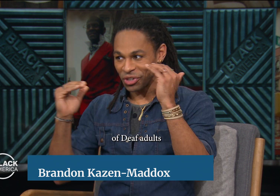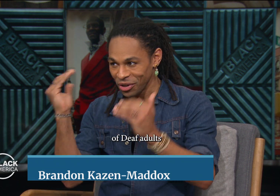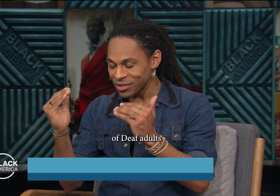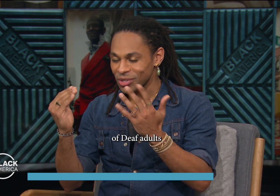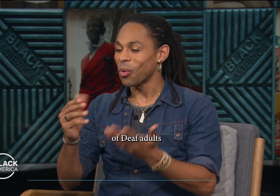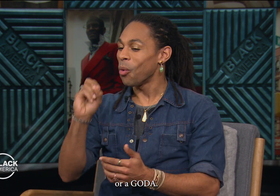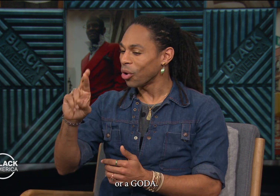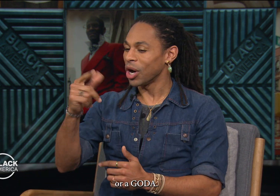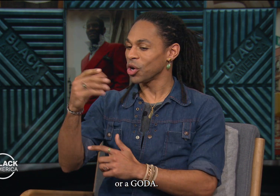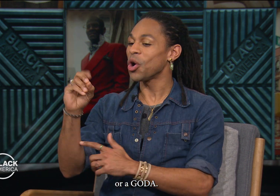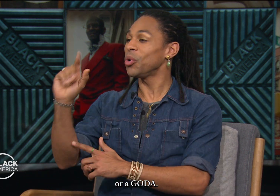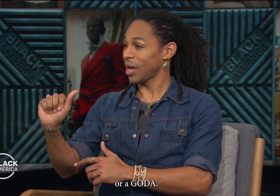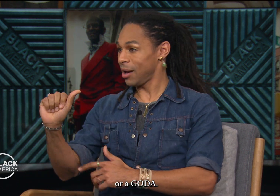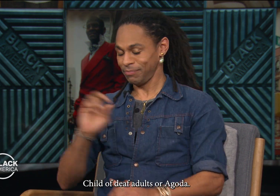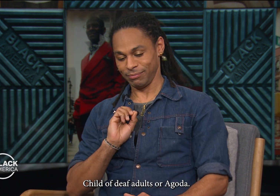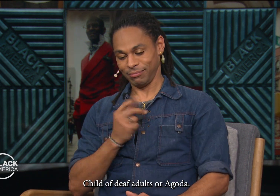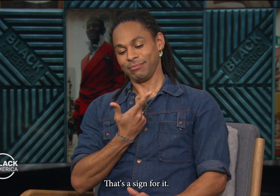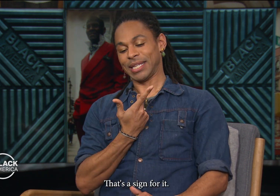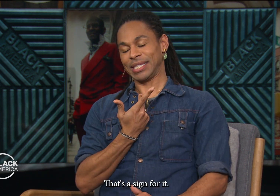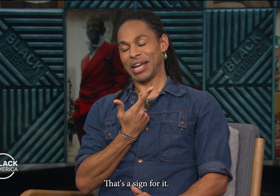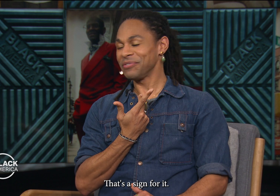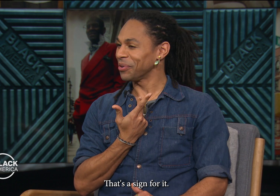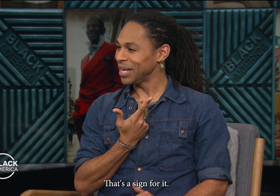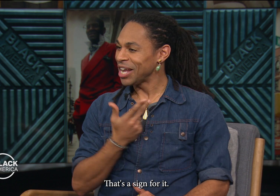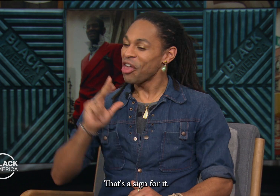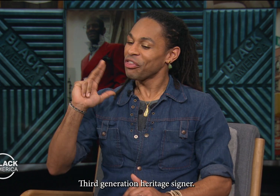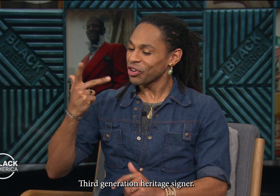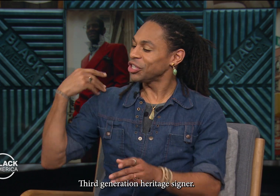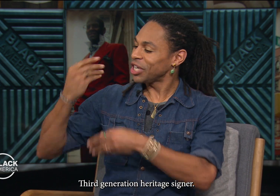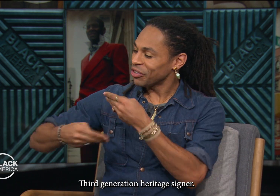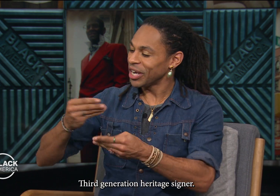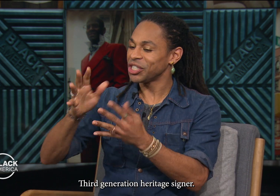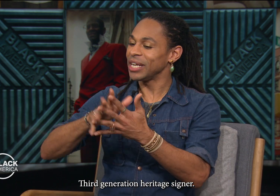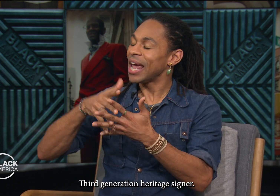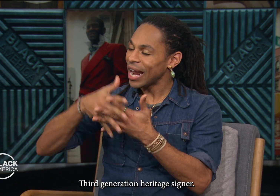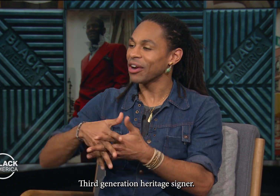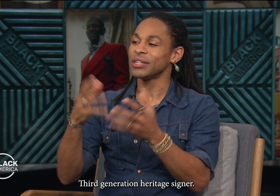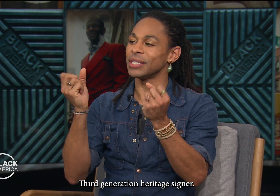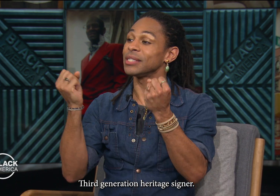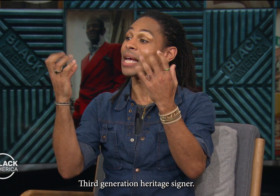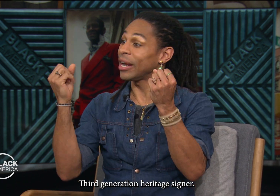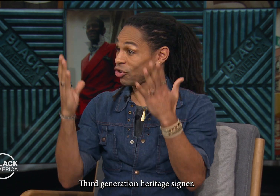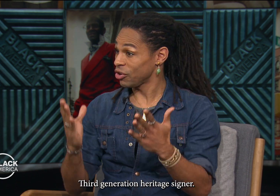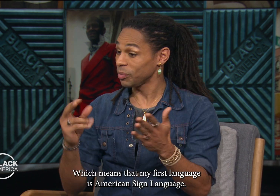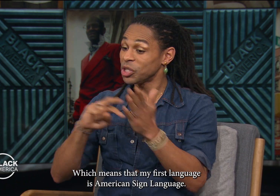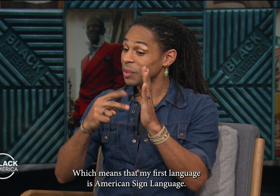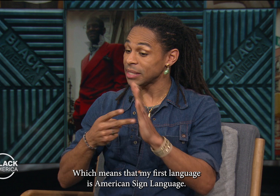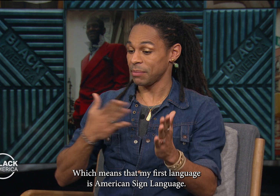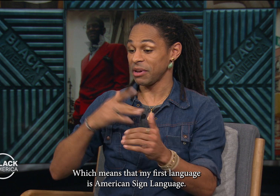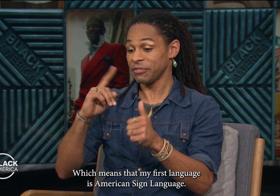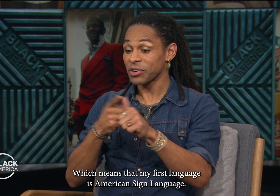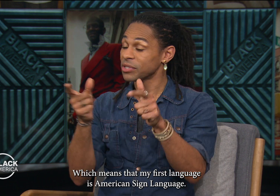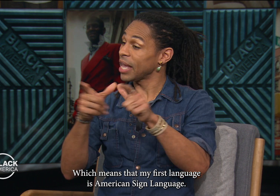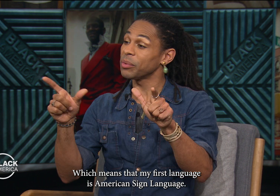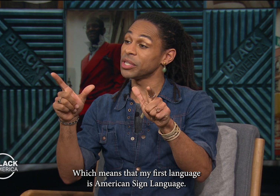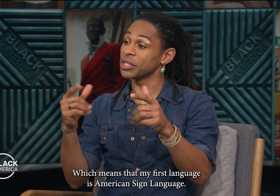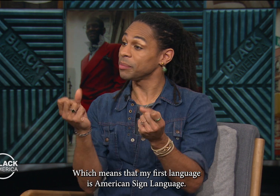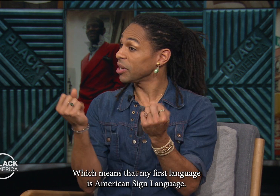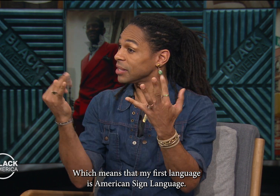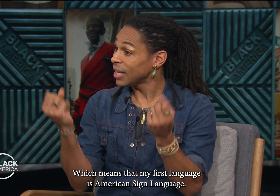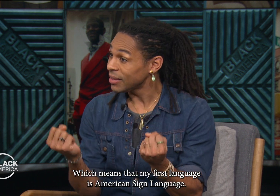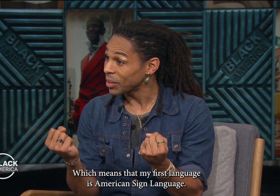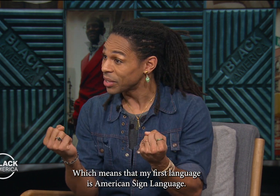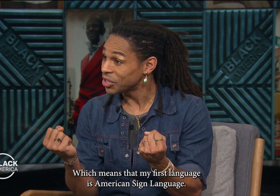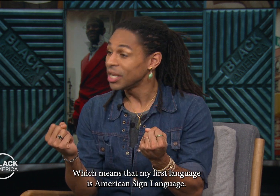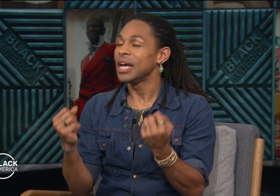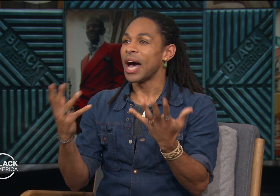deaf adults, or a GODA, that's a sign for it, 3rd generation heritage signer, which means that my first language is